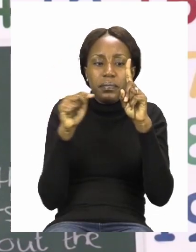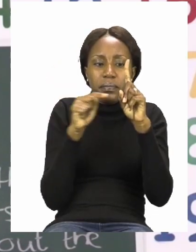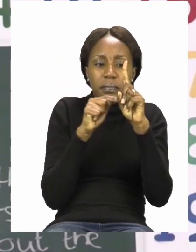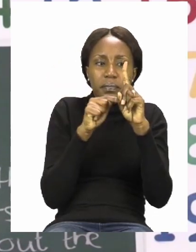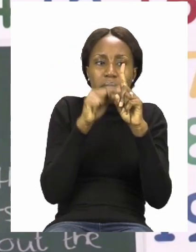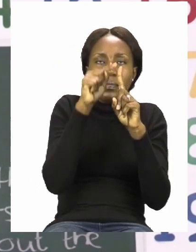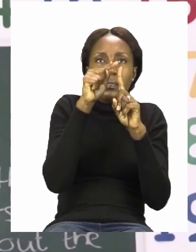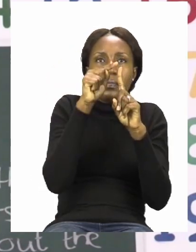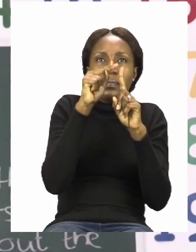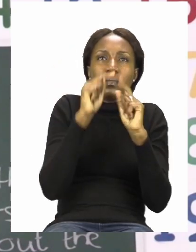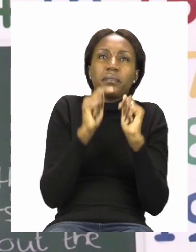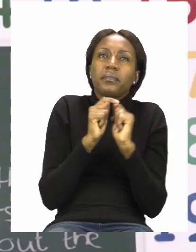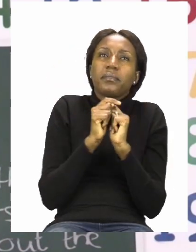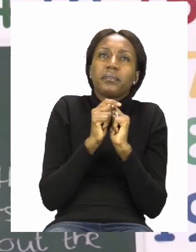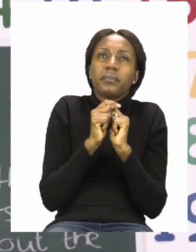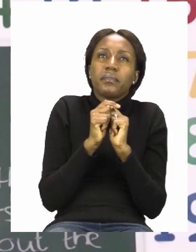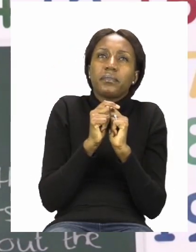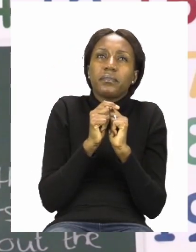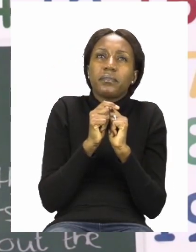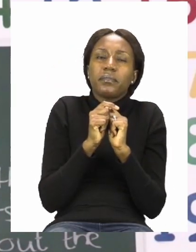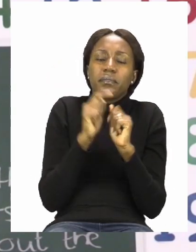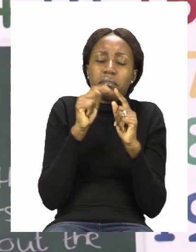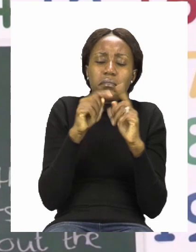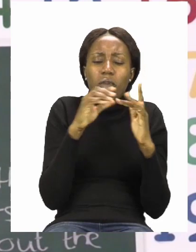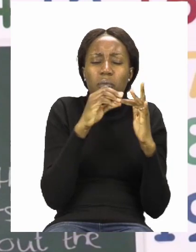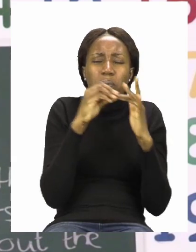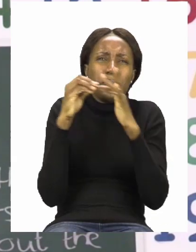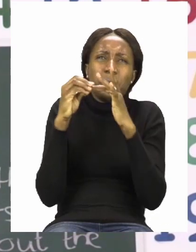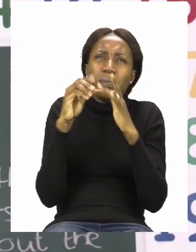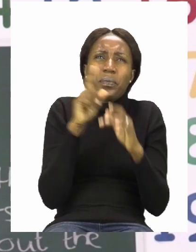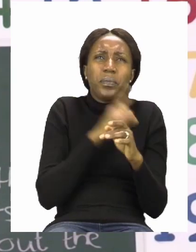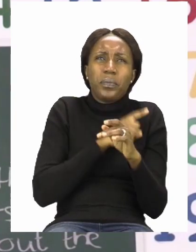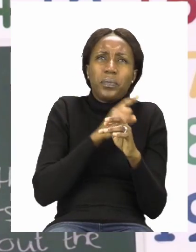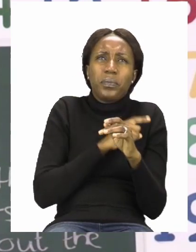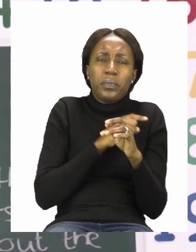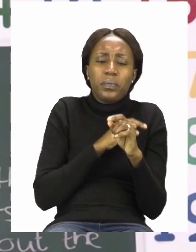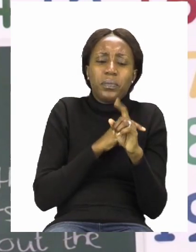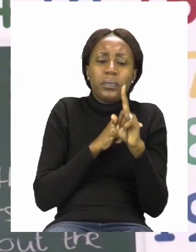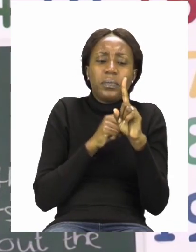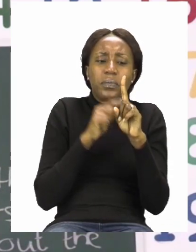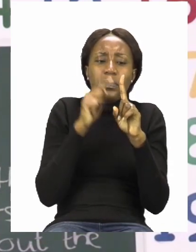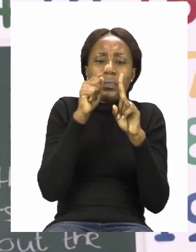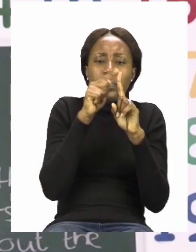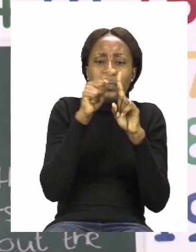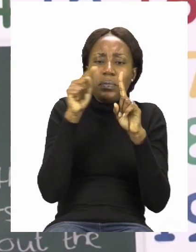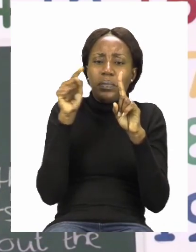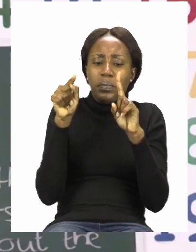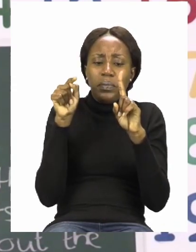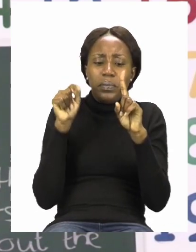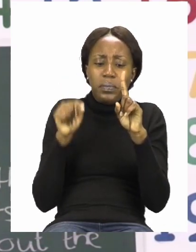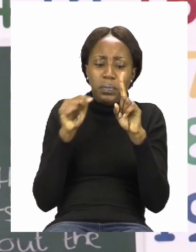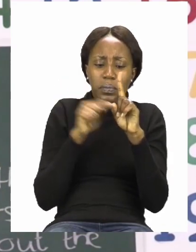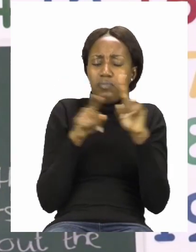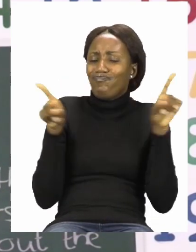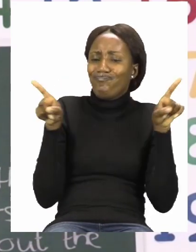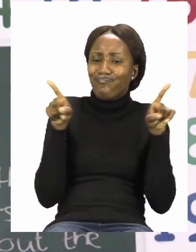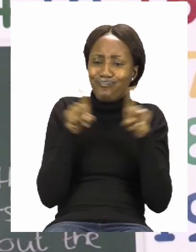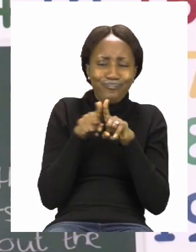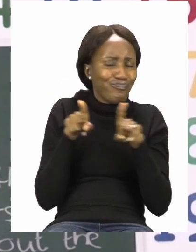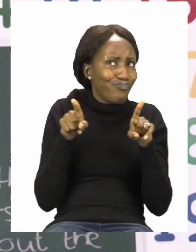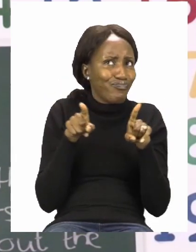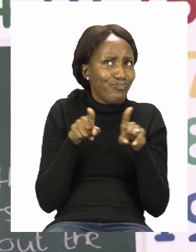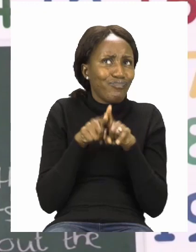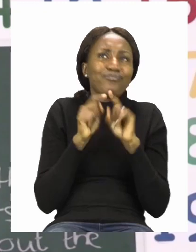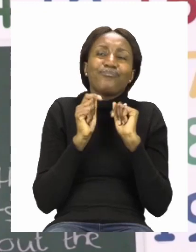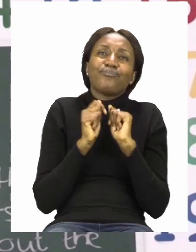square. Now, a square is very special because all of its sides are equal. And not only that, but it